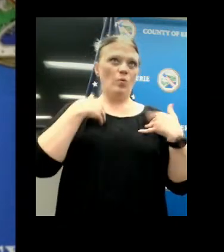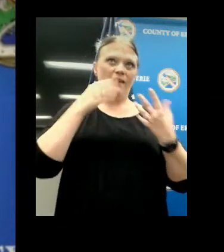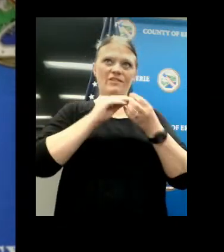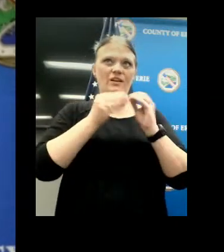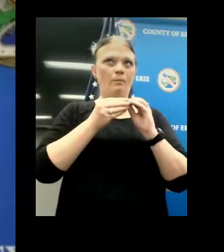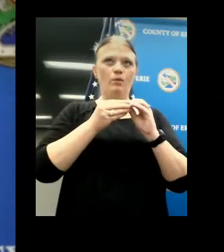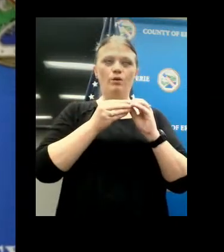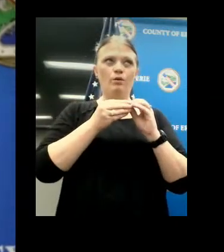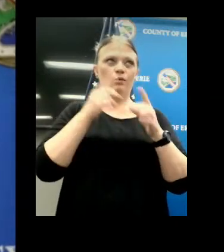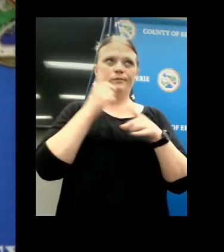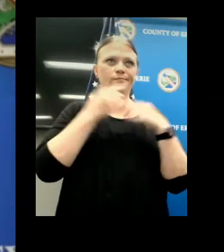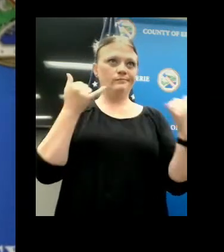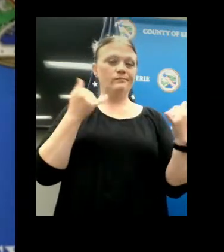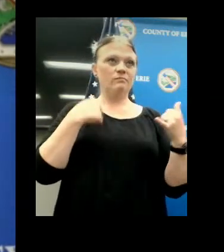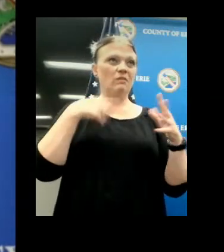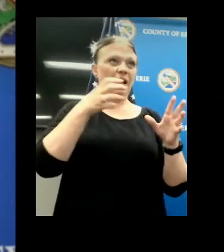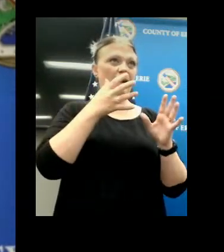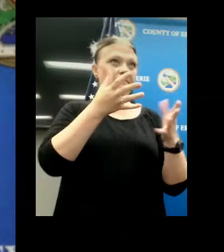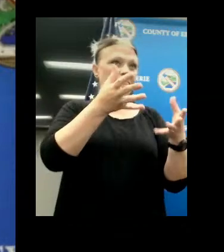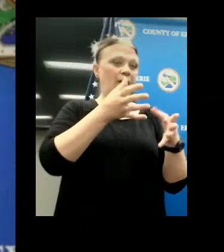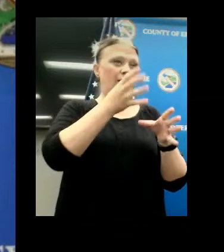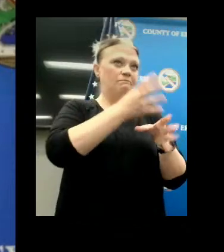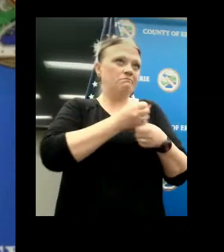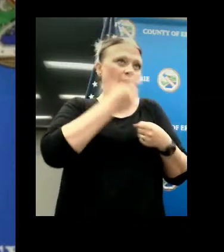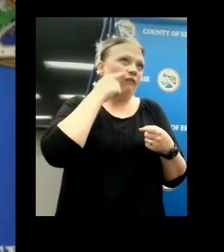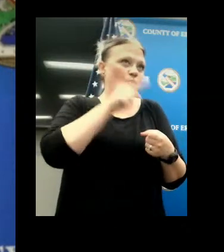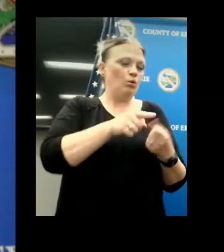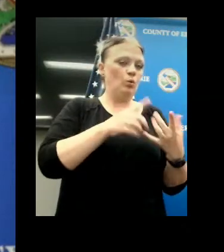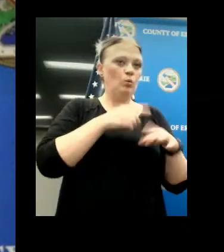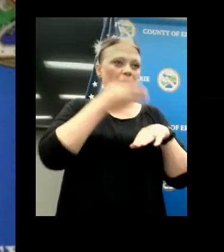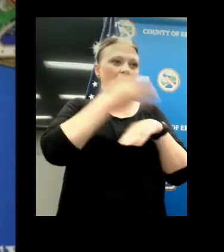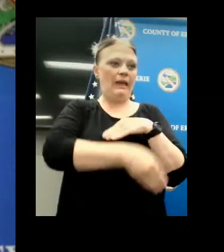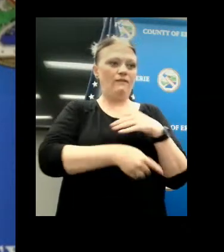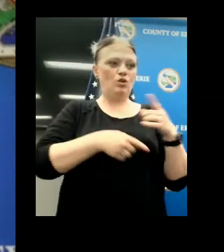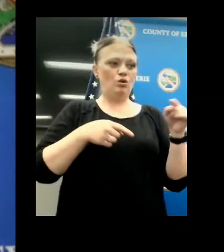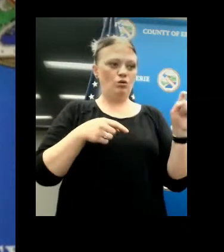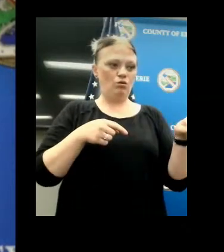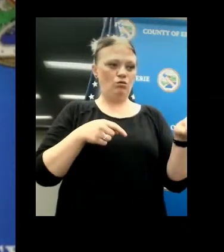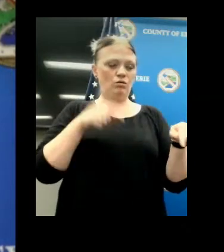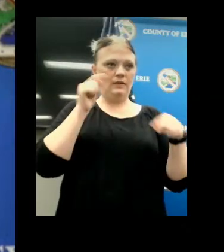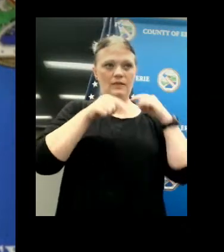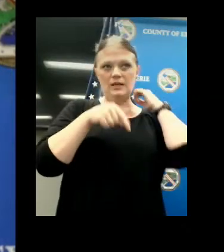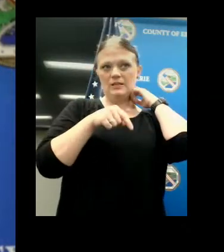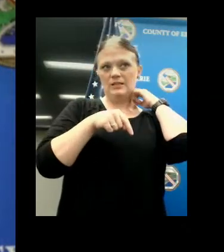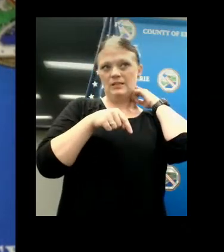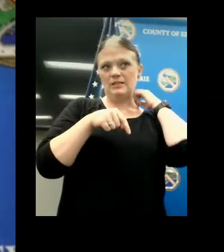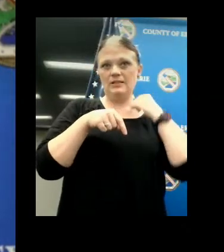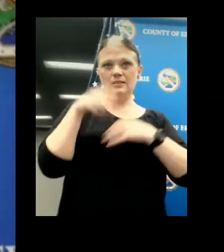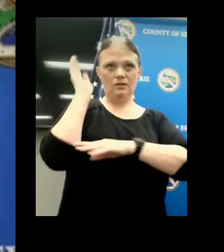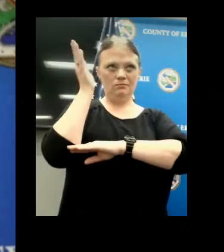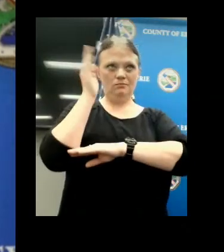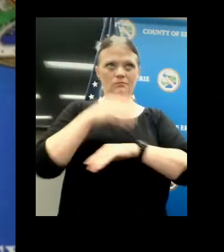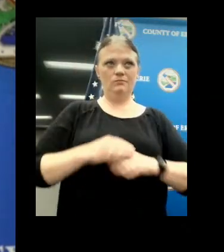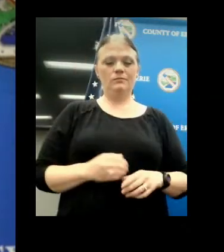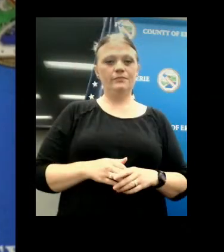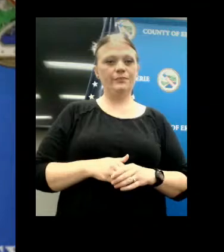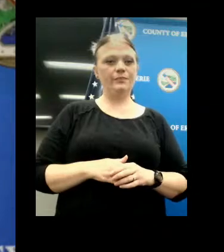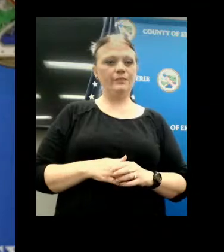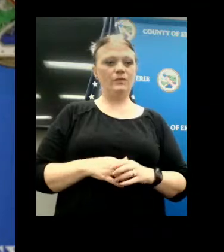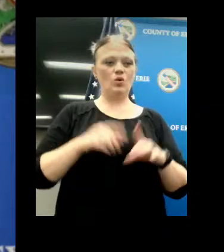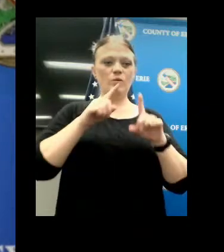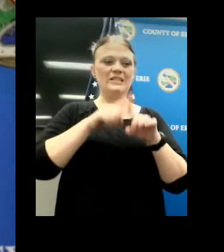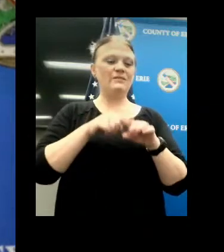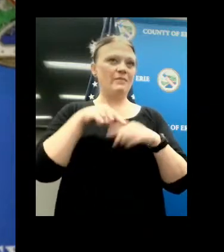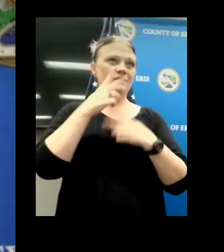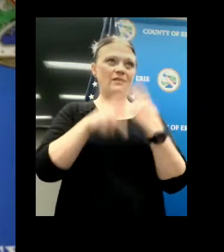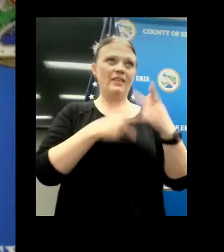number offhand, and we can get that to you after this press conference. So it